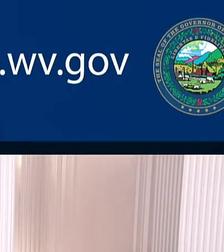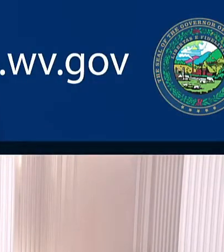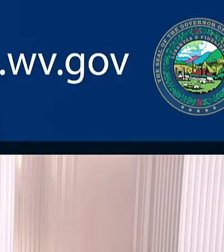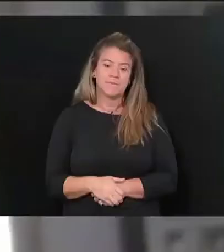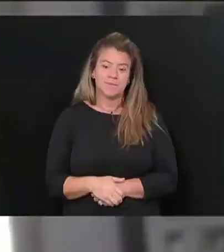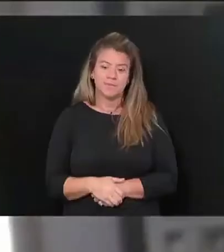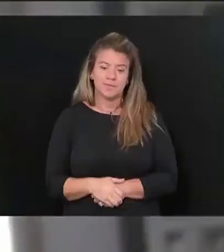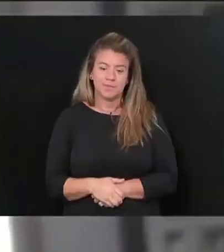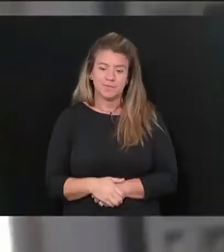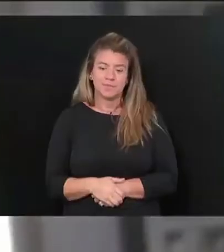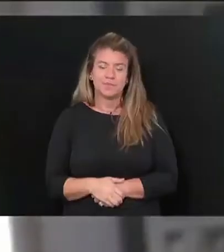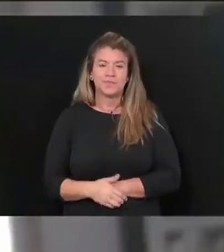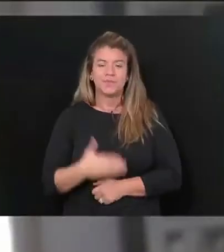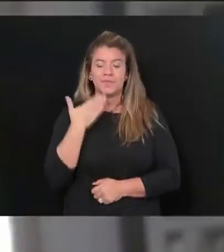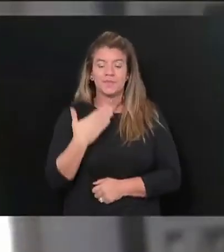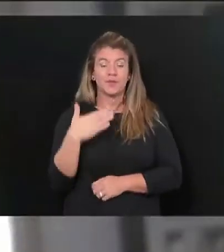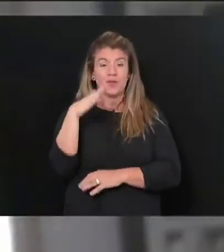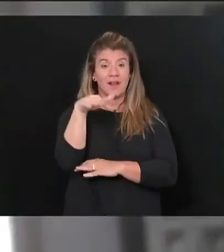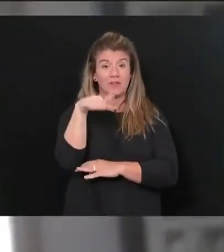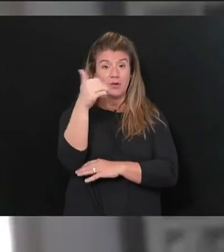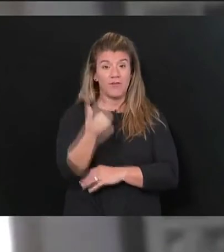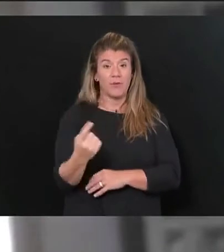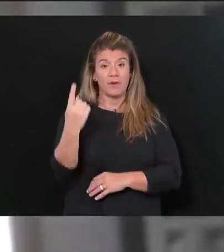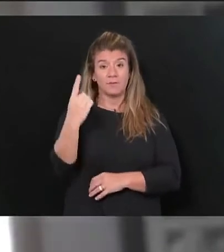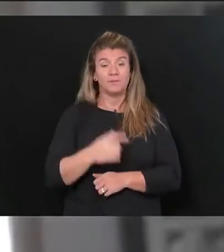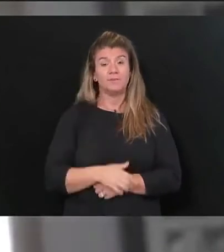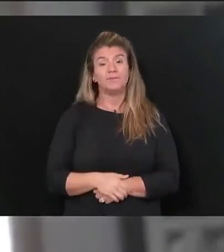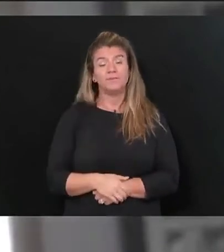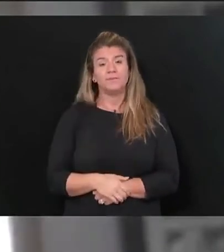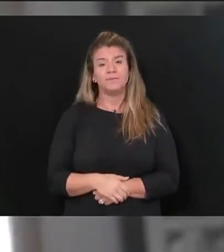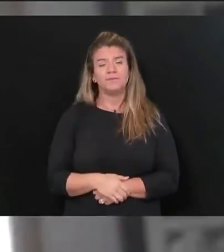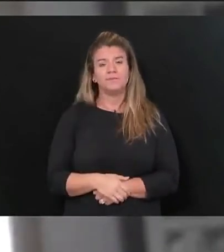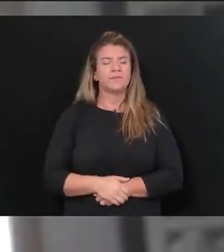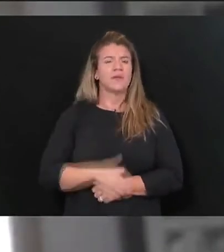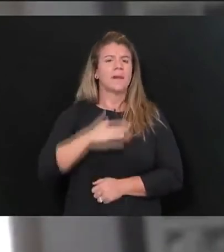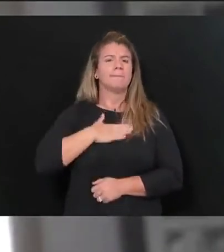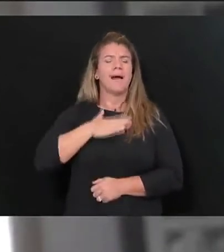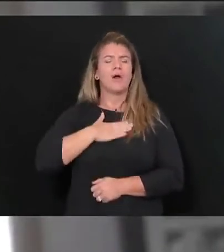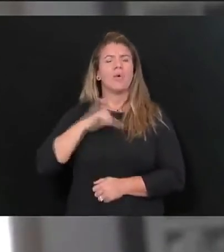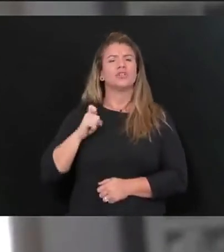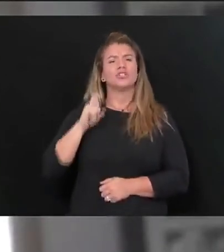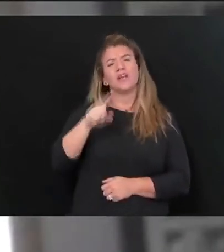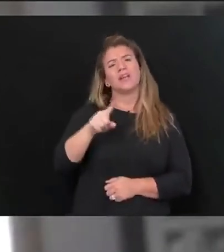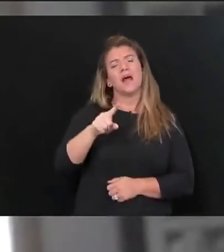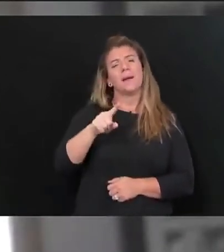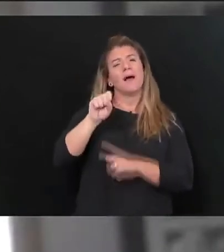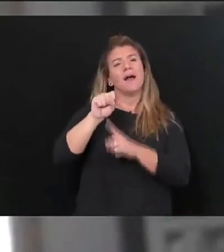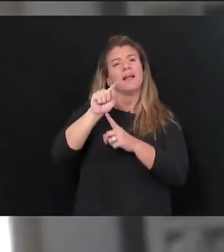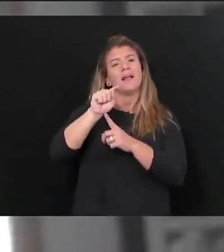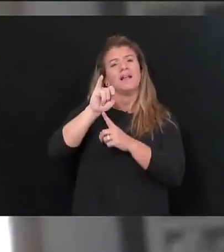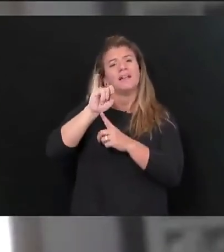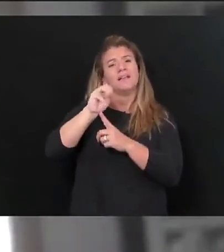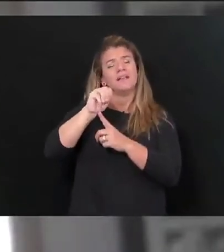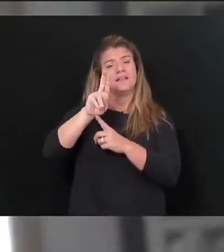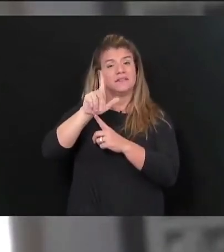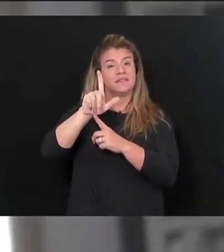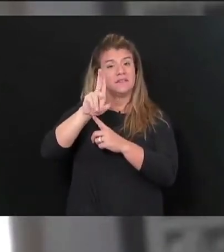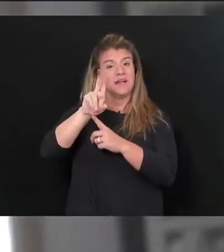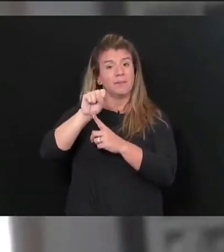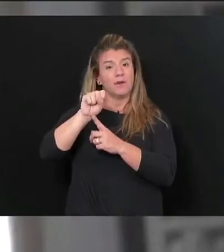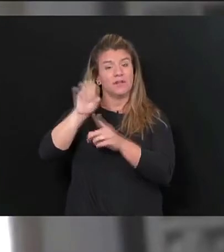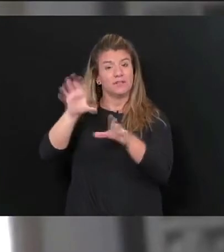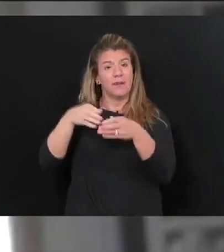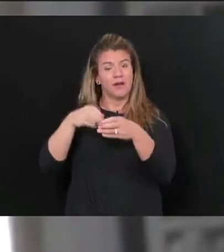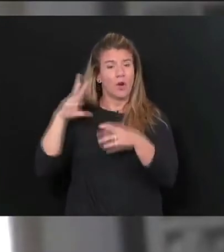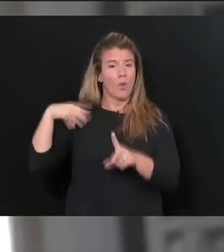afternoon, Governor. Good afternoon, panel. Question, Governor, about the stimulus package in Washington